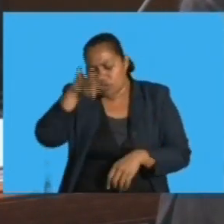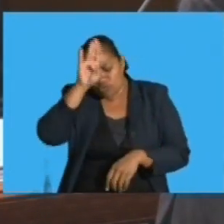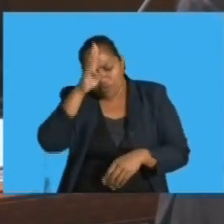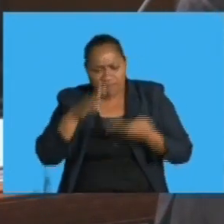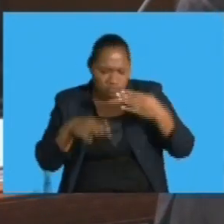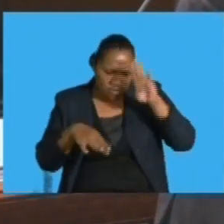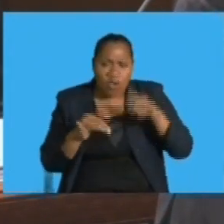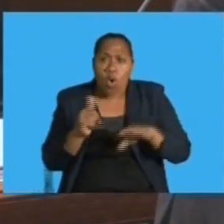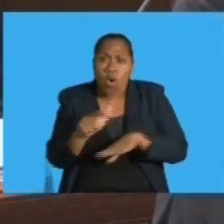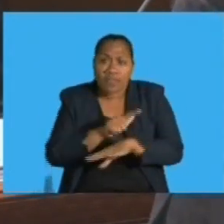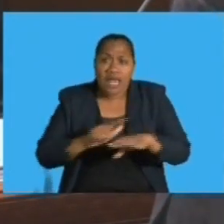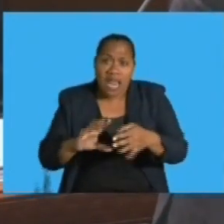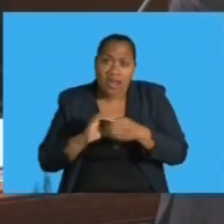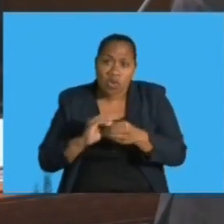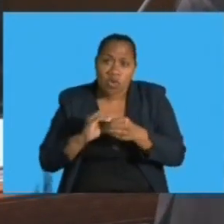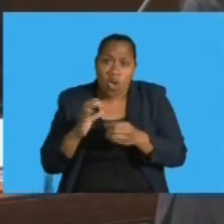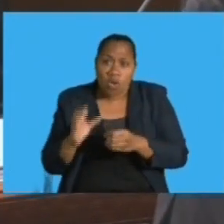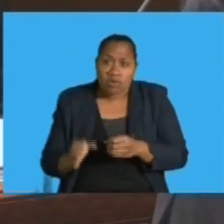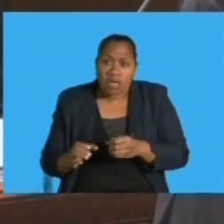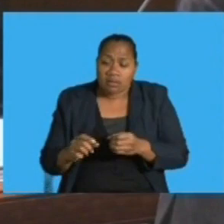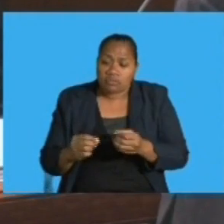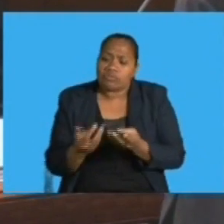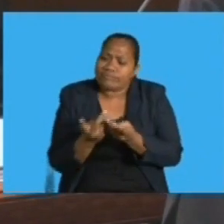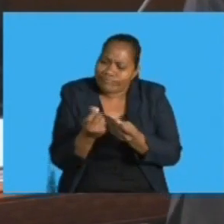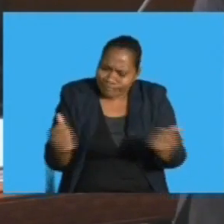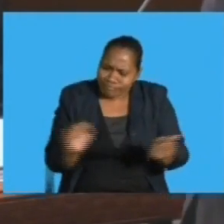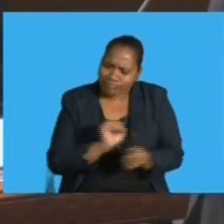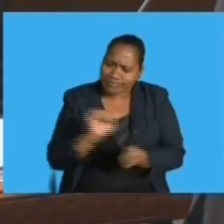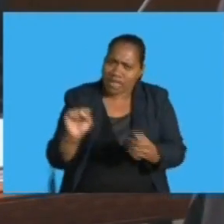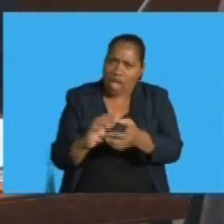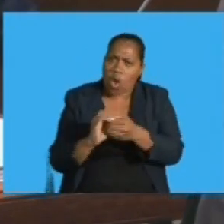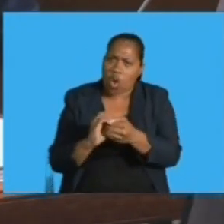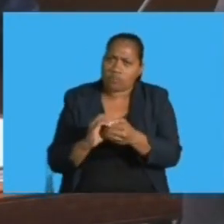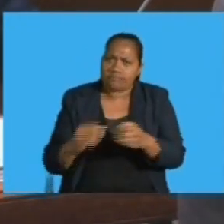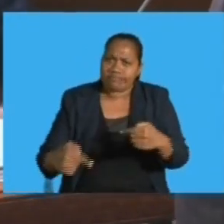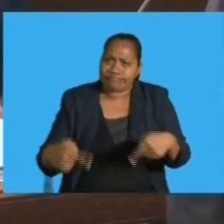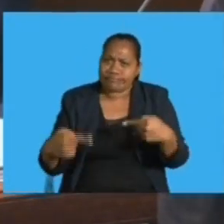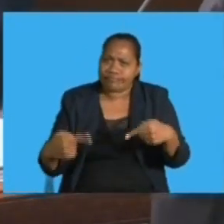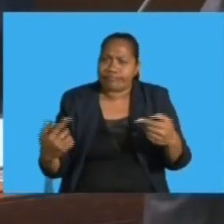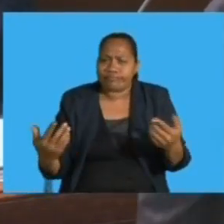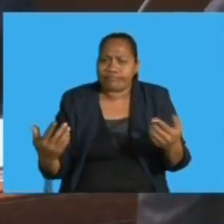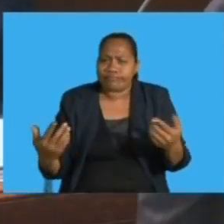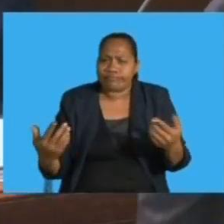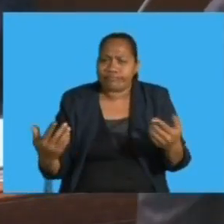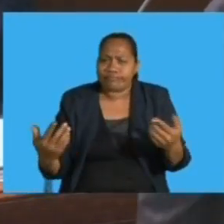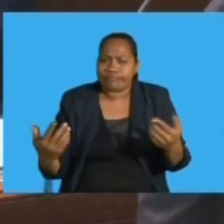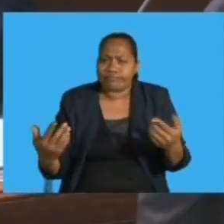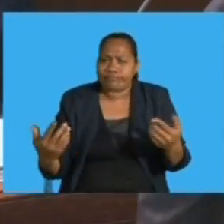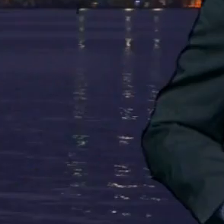the landowners to sort out the disputes before we go back in.